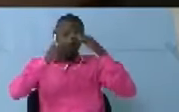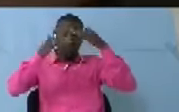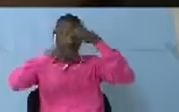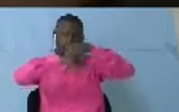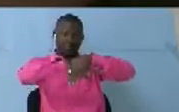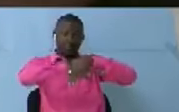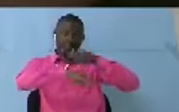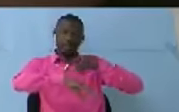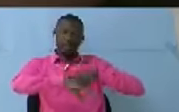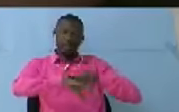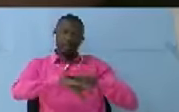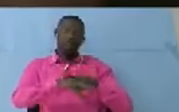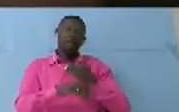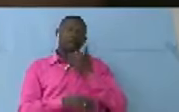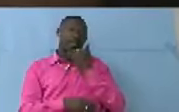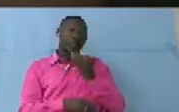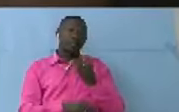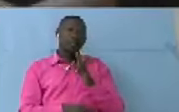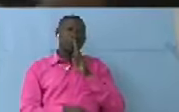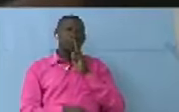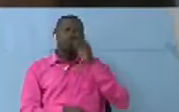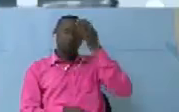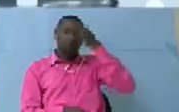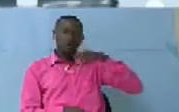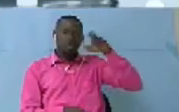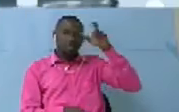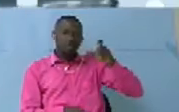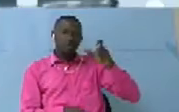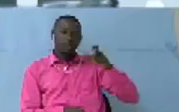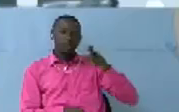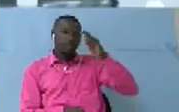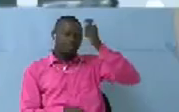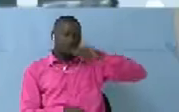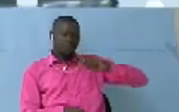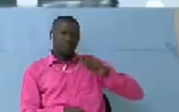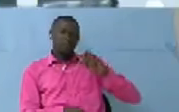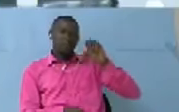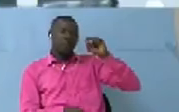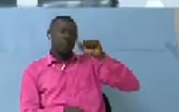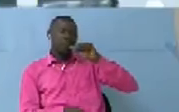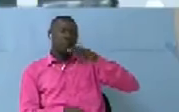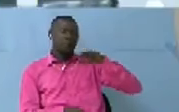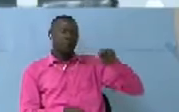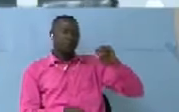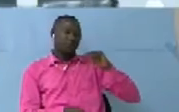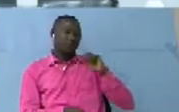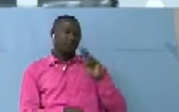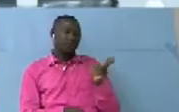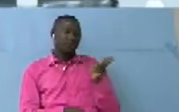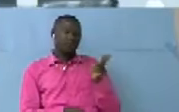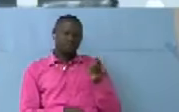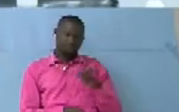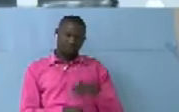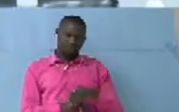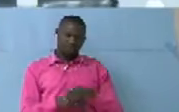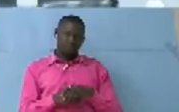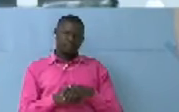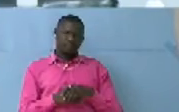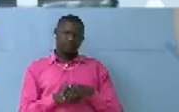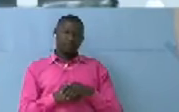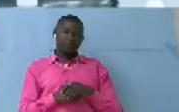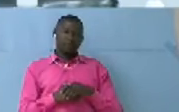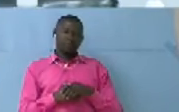I mean, Karo ke Jamal Commissioner Sane. And he inquired about who Commissioner Sane was. Commissioner Sane tata